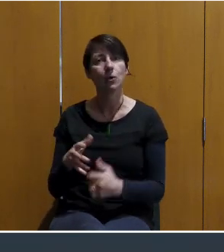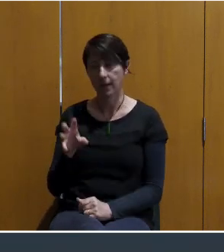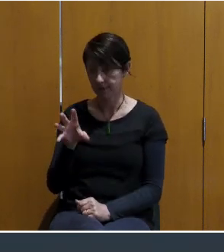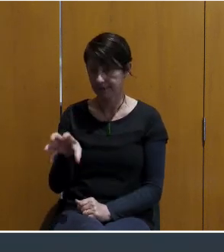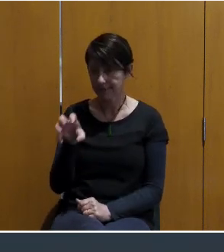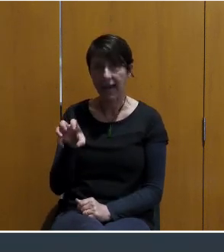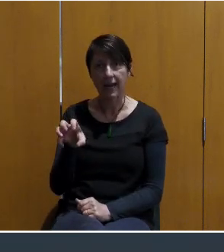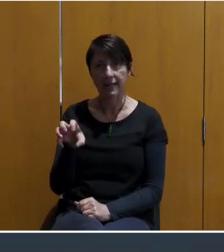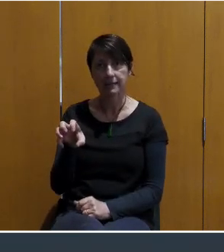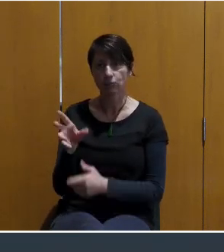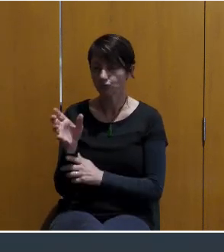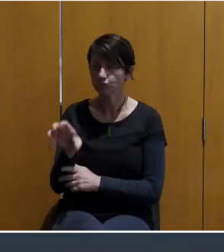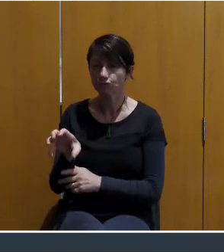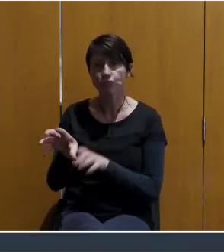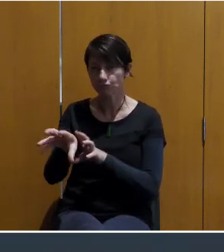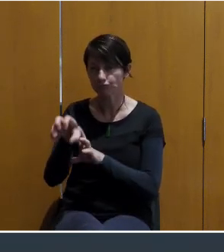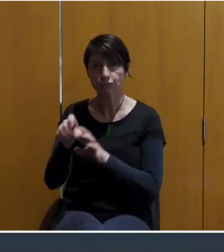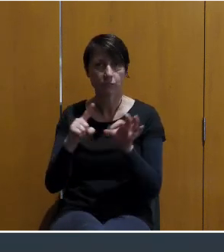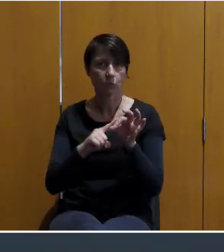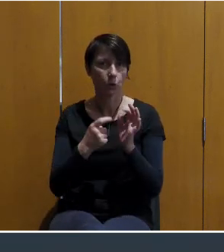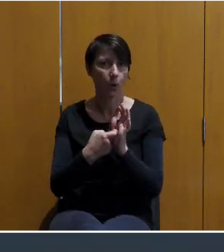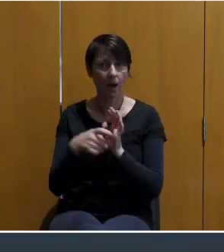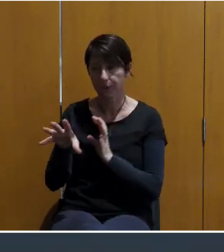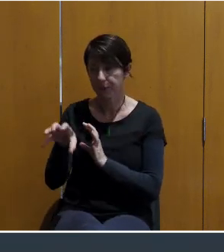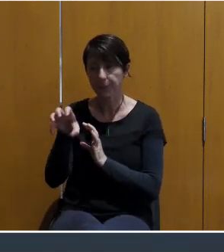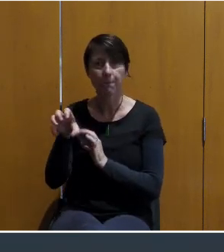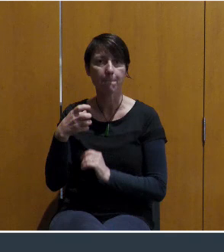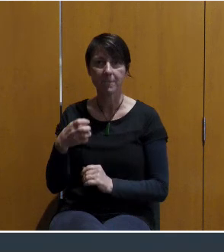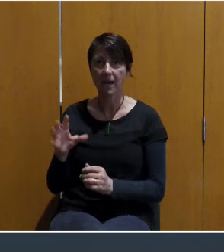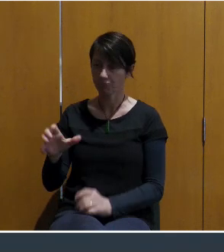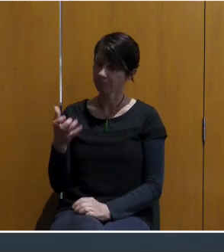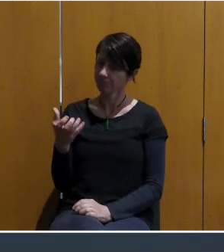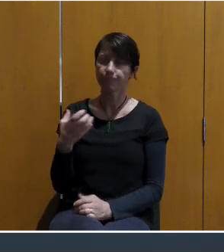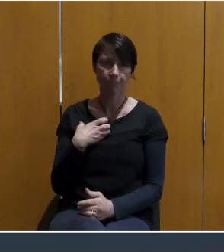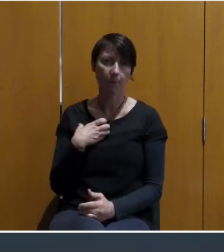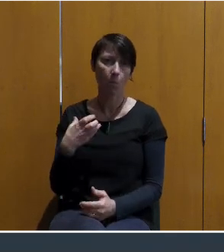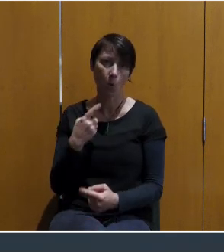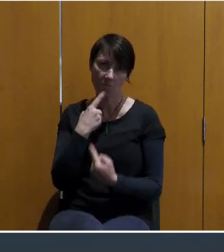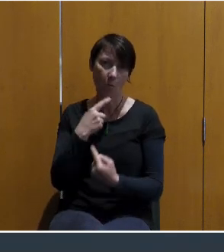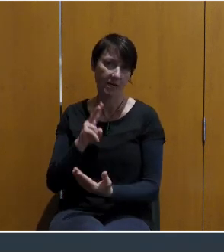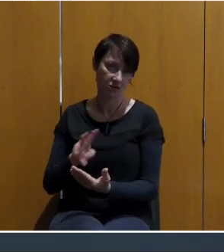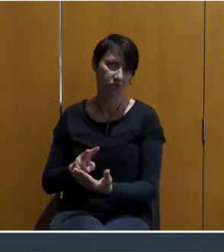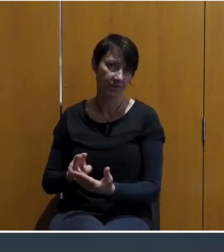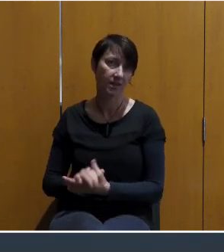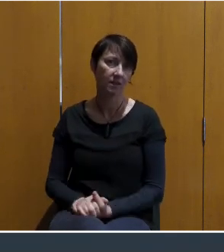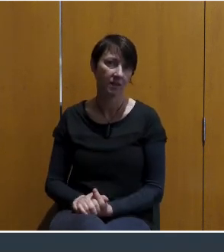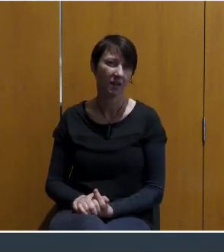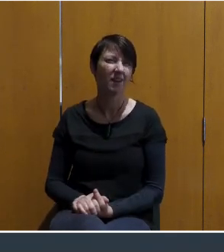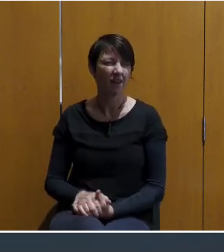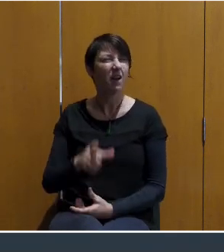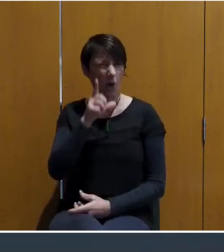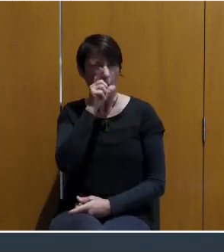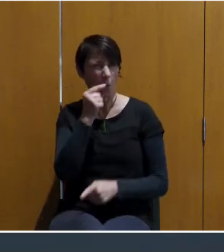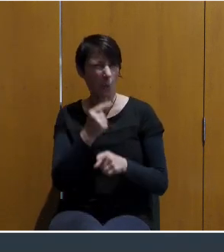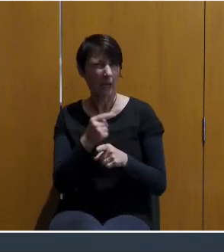so we'll accept based on the conversation that there is quite a bit more detail we can go into on those signs,